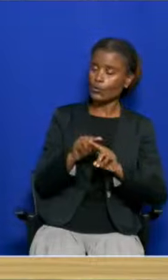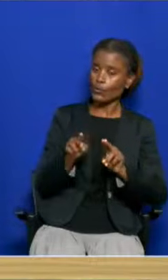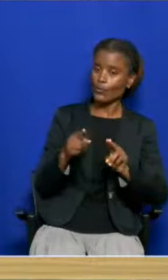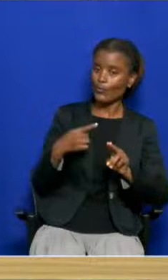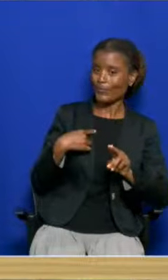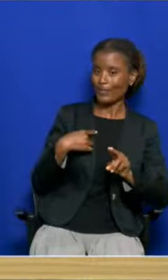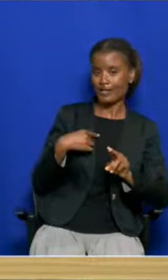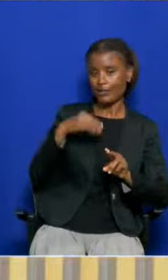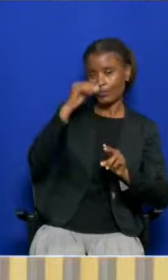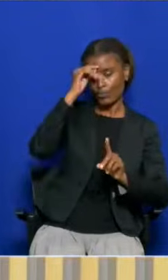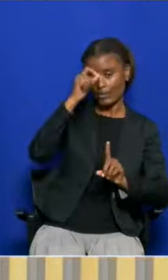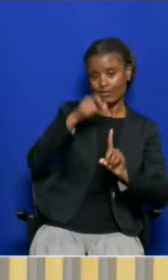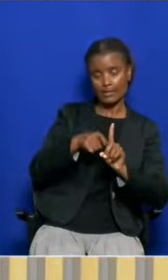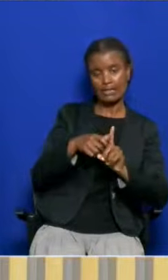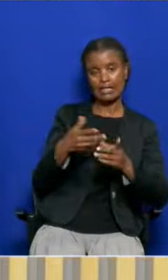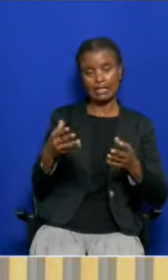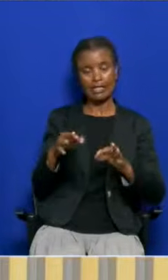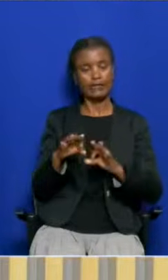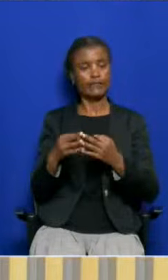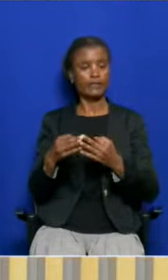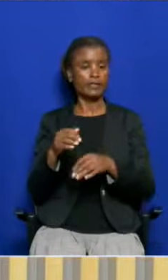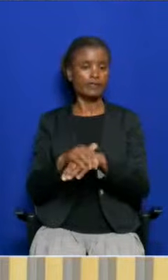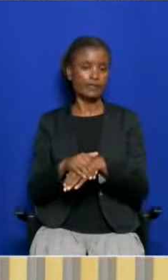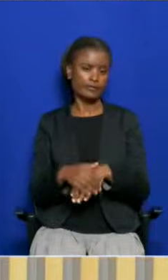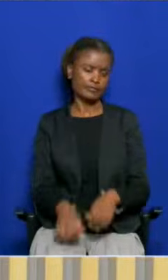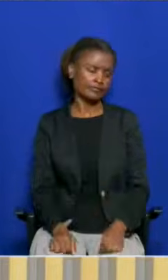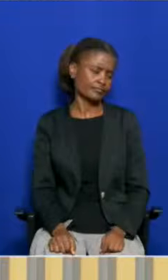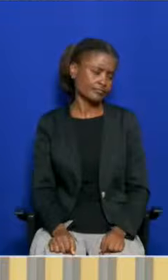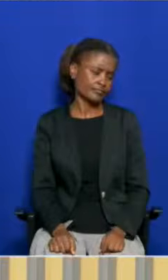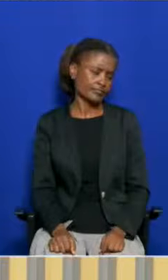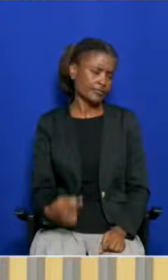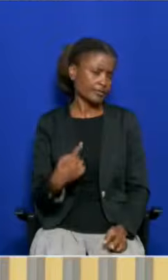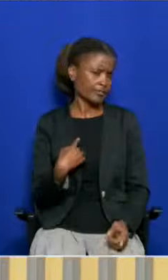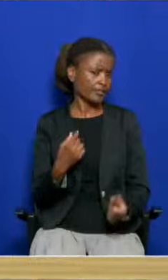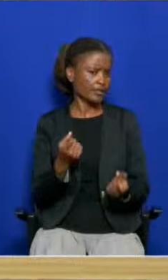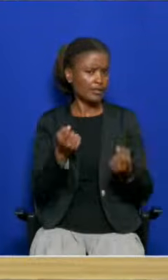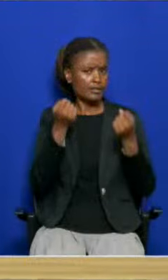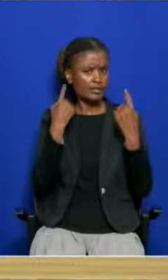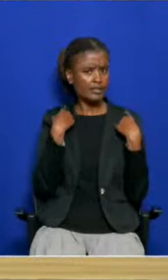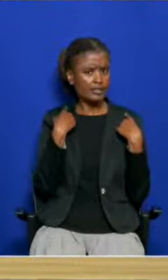I'm not sure I understand the no in that context.